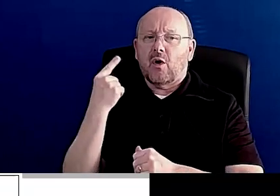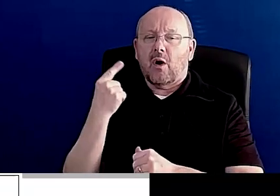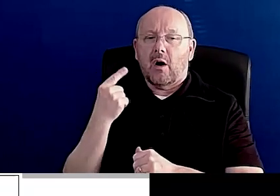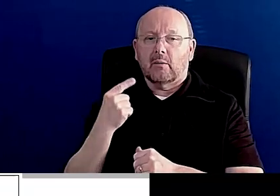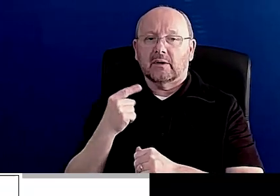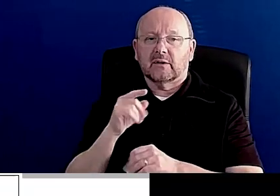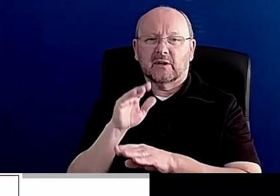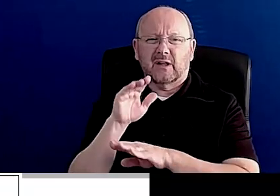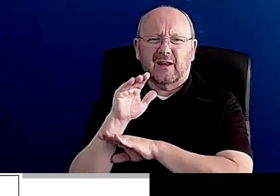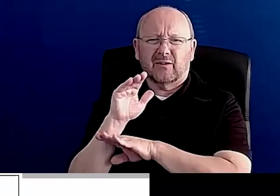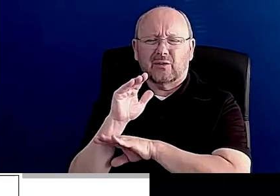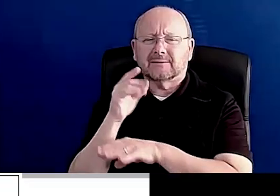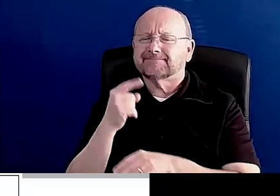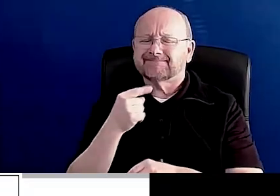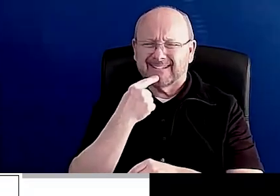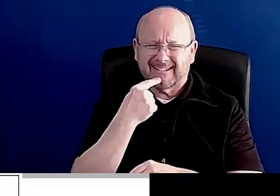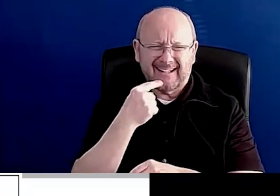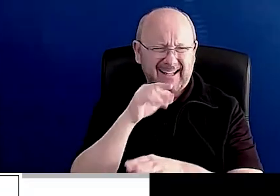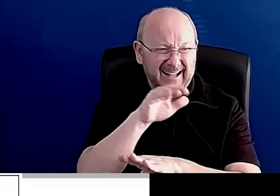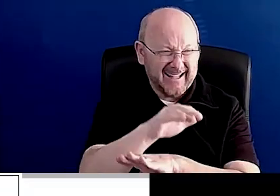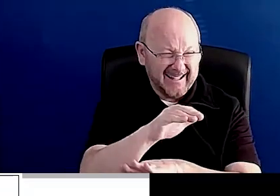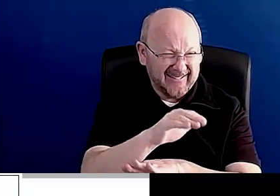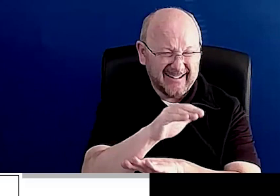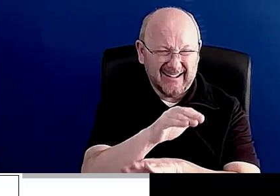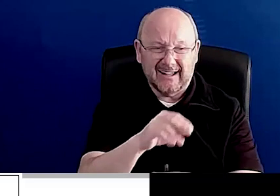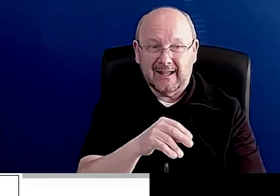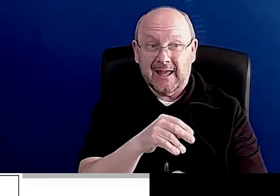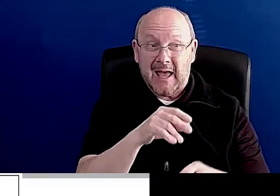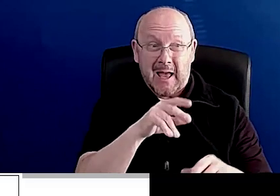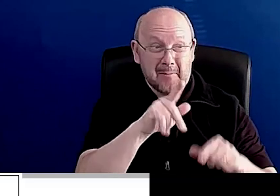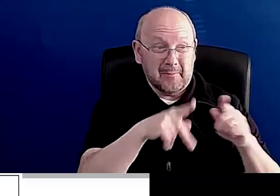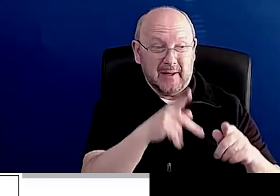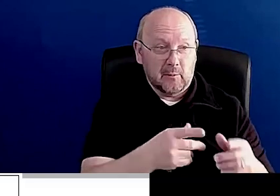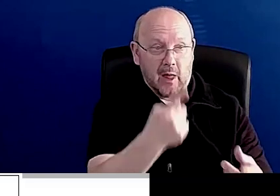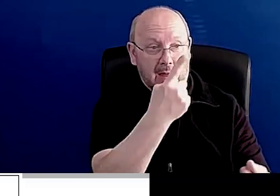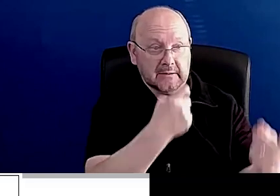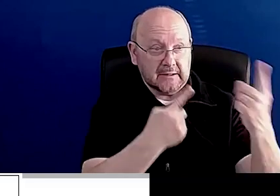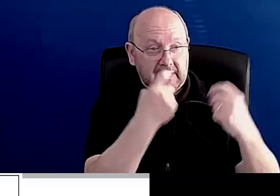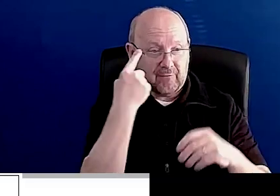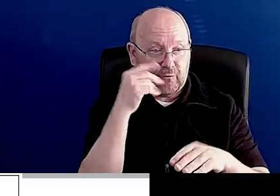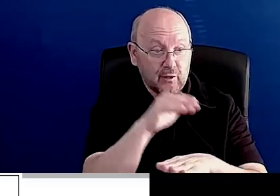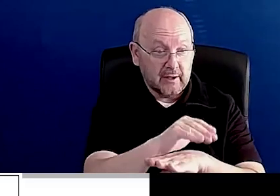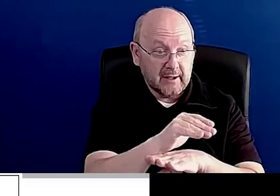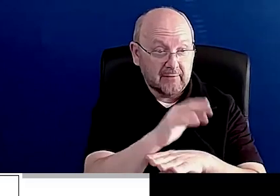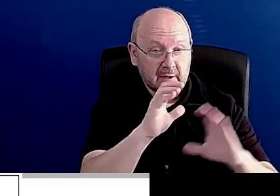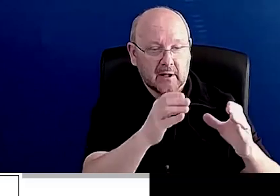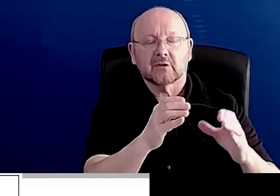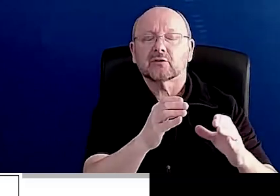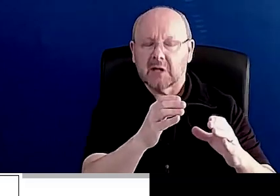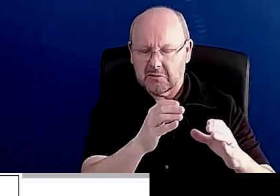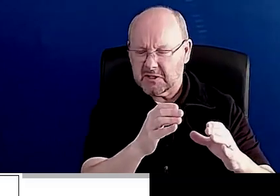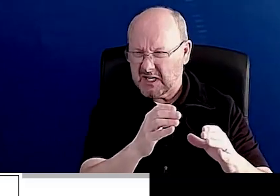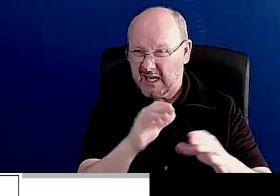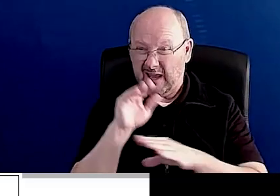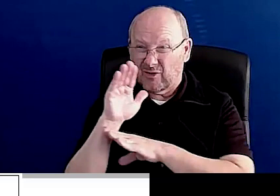time we said, hey, there's this whole population over there that keeps asking for evening classes. So now we're kind of flipping the schedule on its head and saying, well,